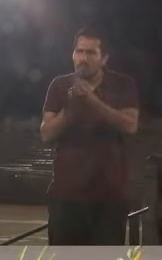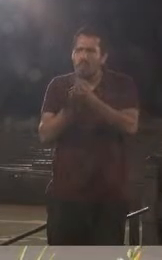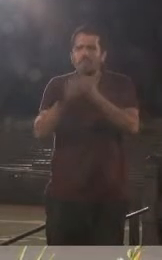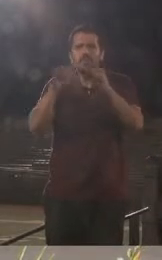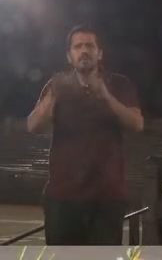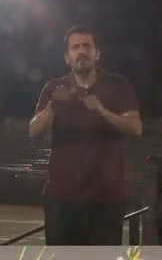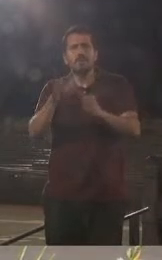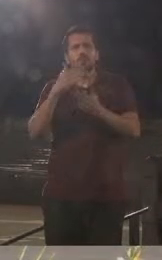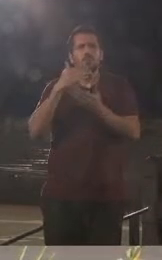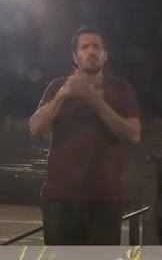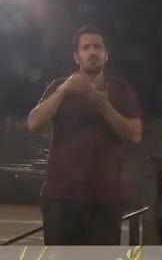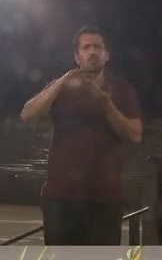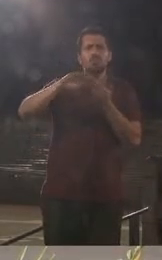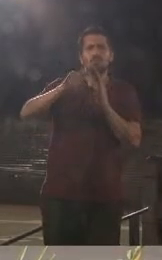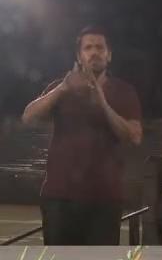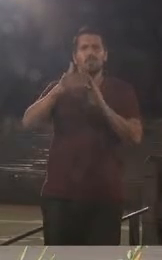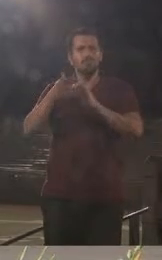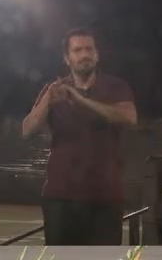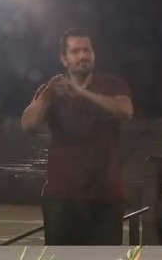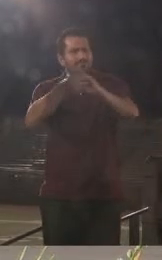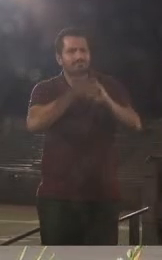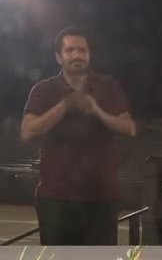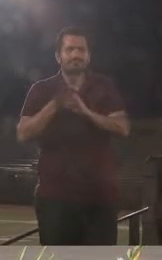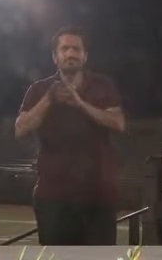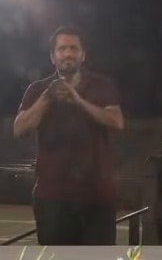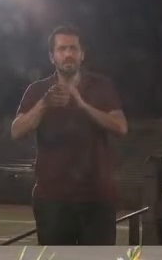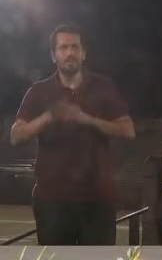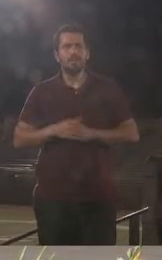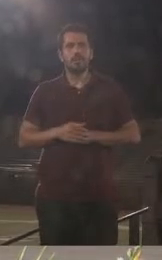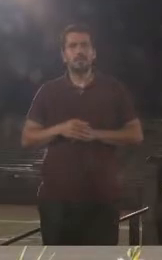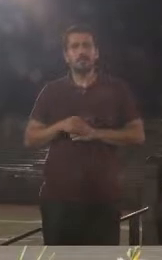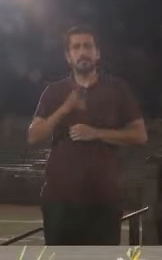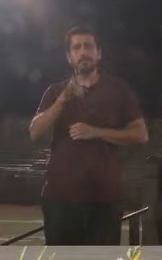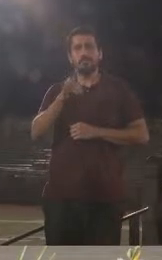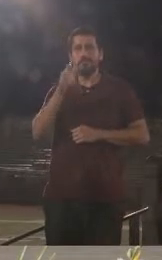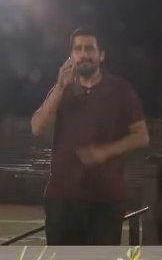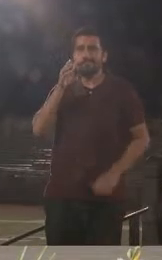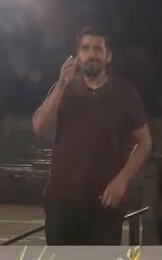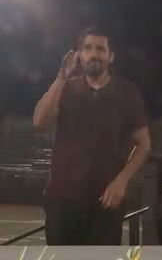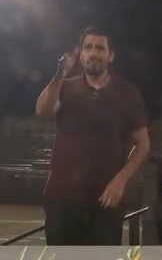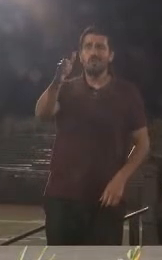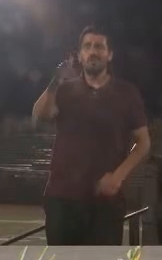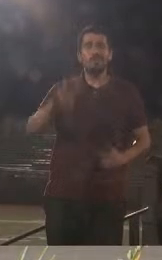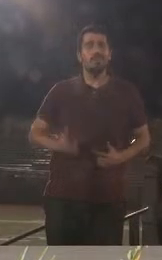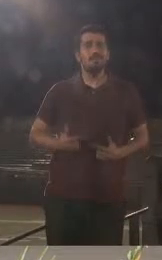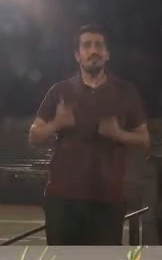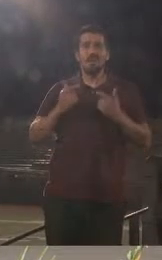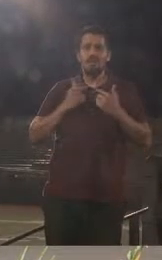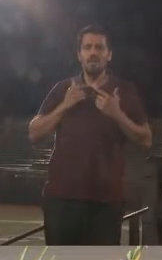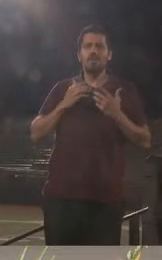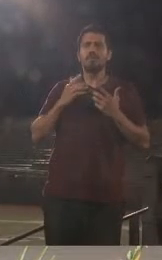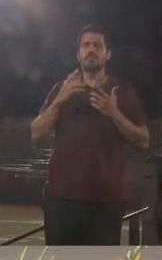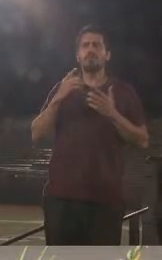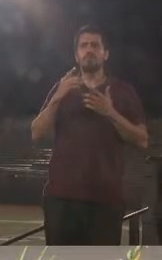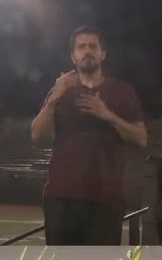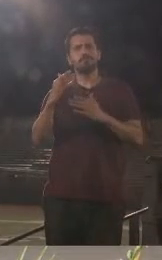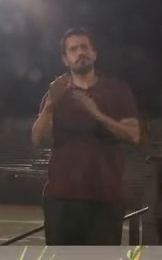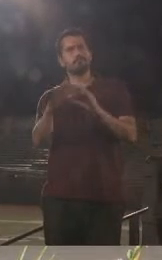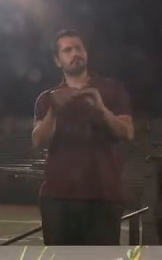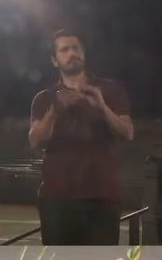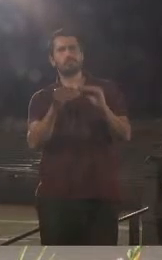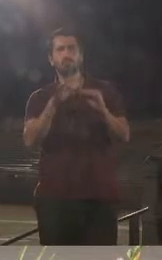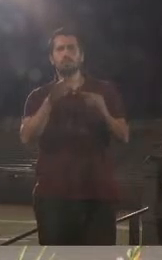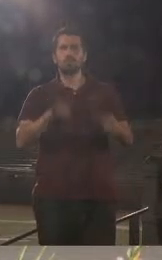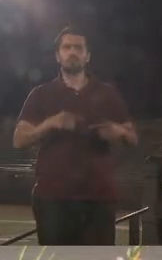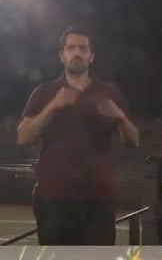compassionate community. As you embark on the next phase of your lives, carry the lessons learned from your struggles and be advocates for